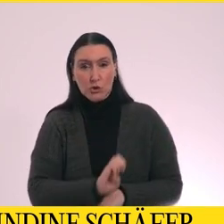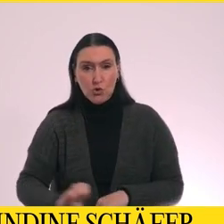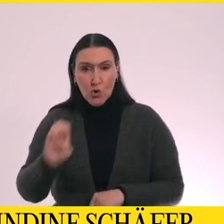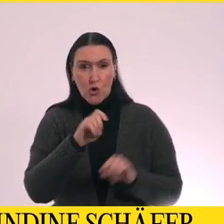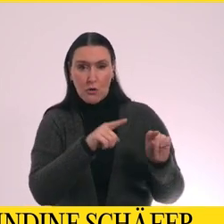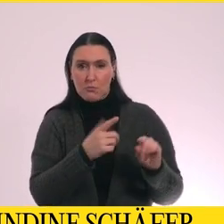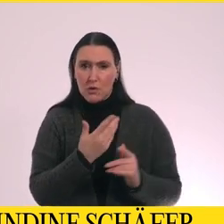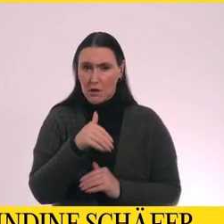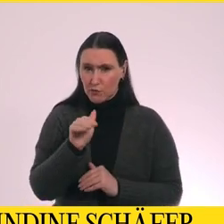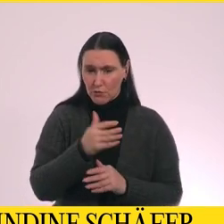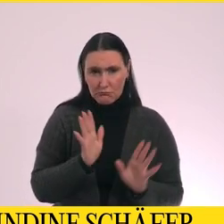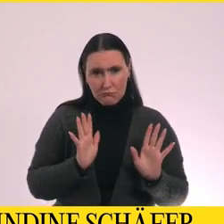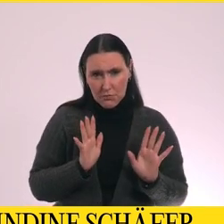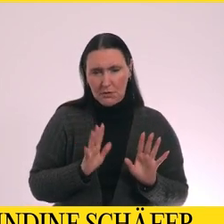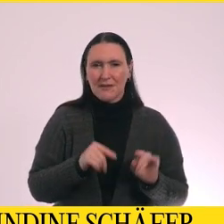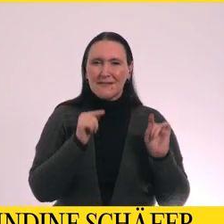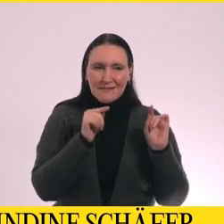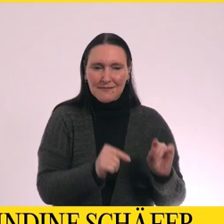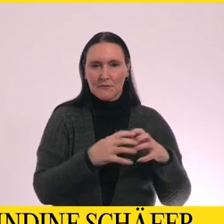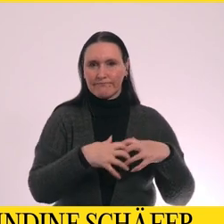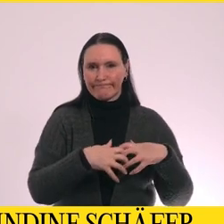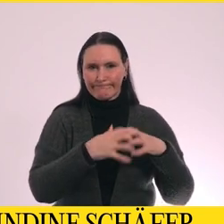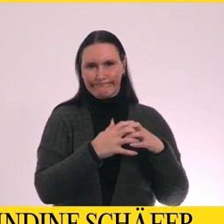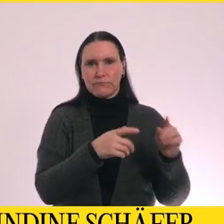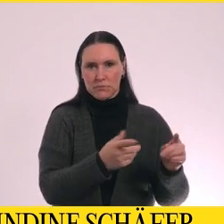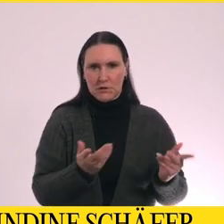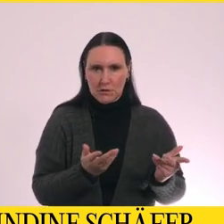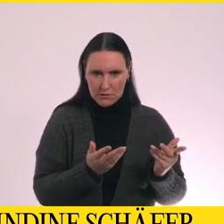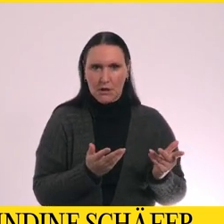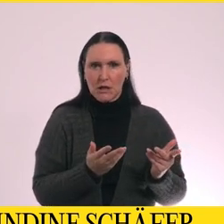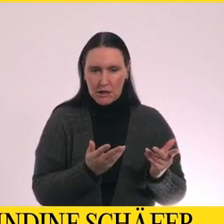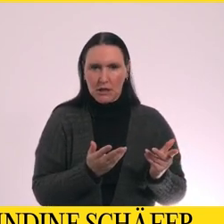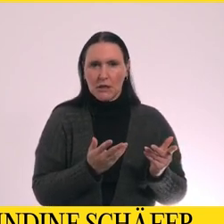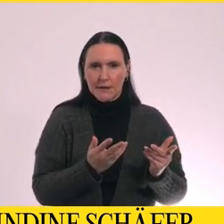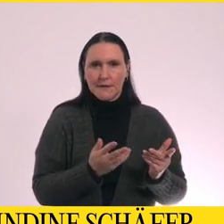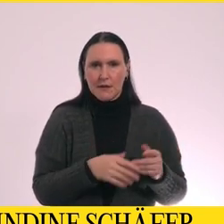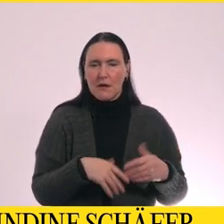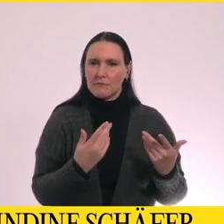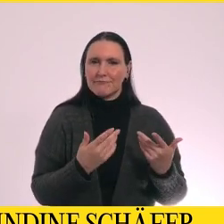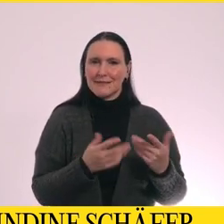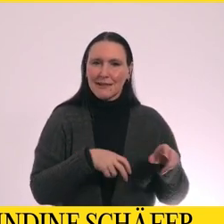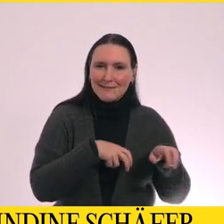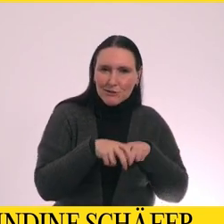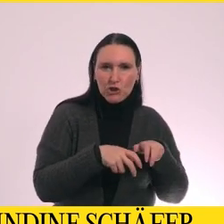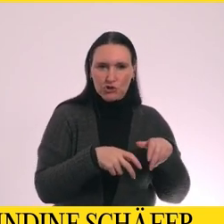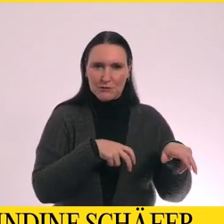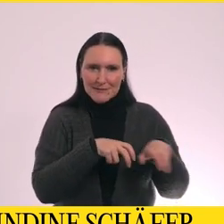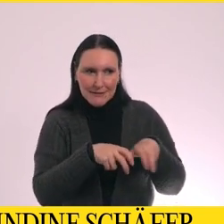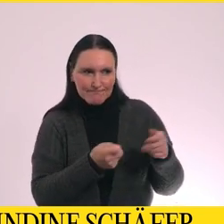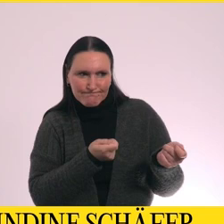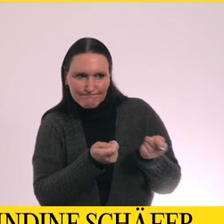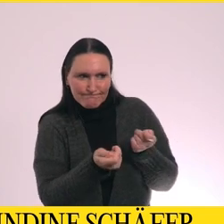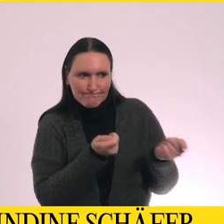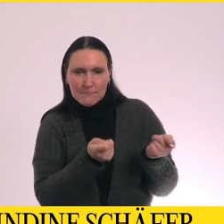creating a structurally violent exhaustion strategy that provokes a lot